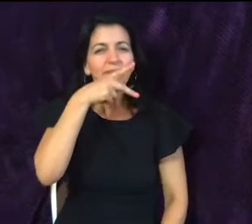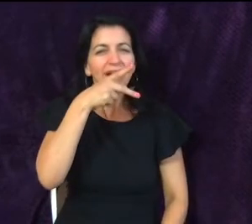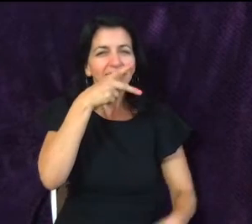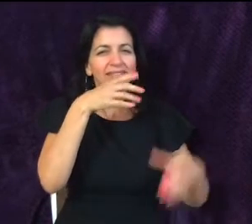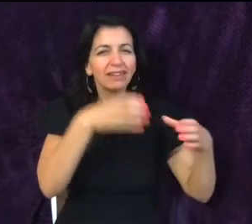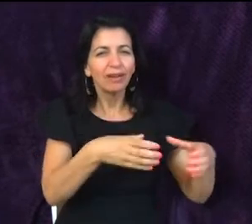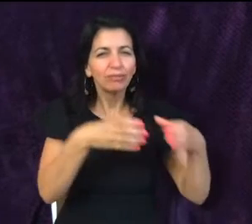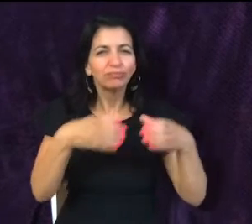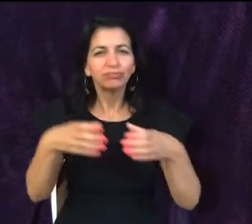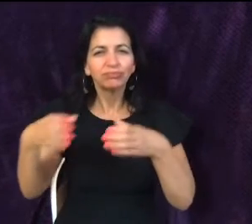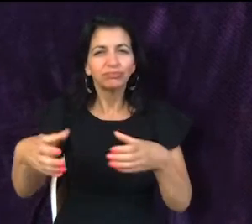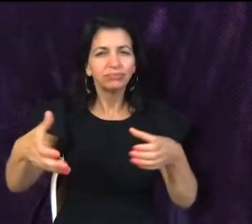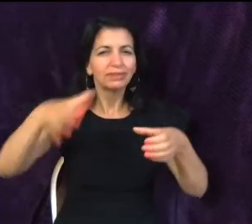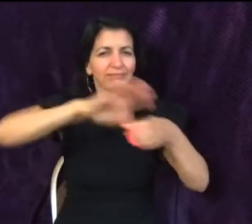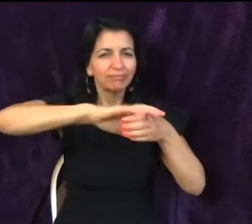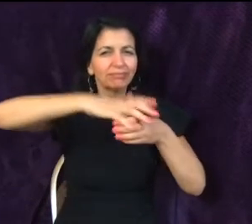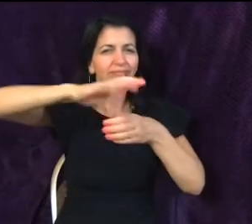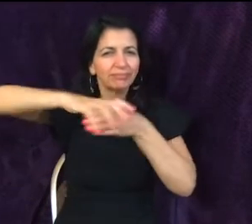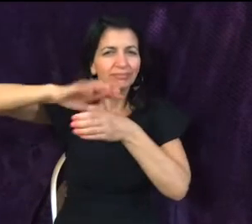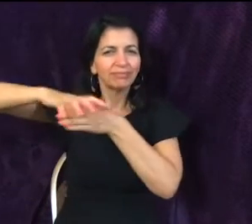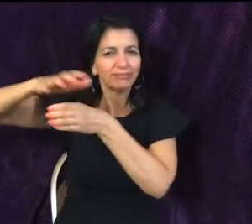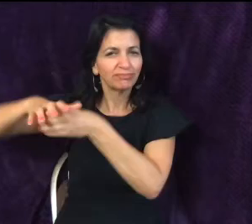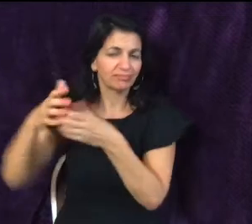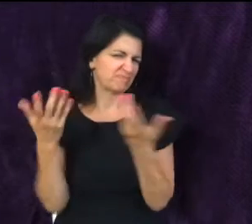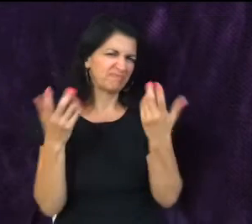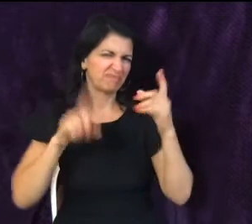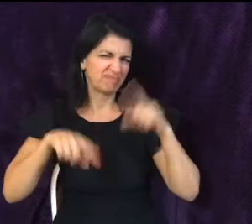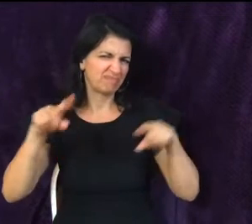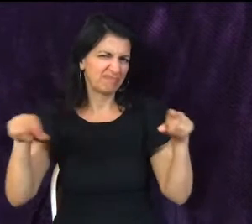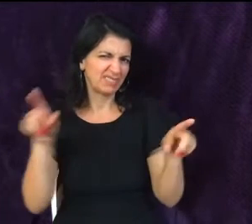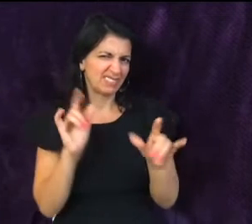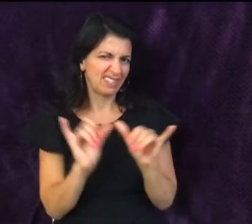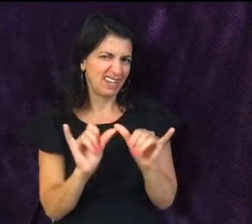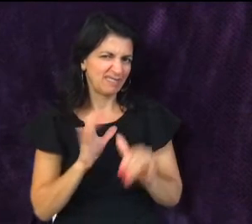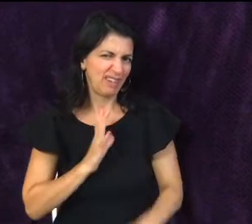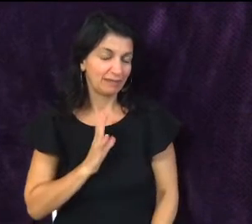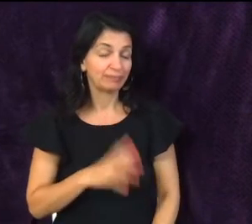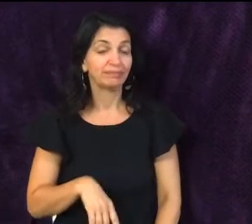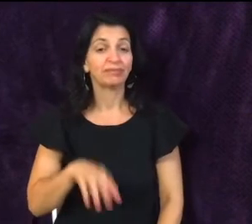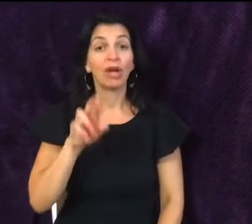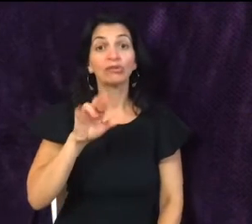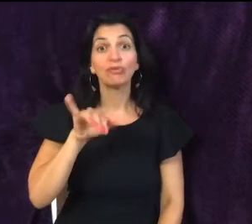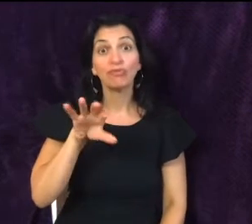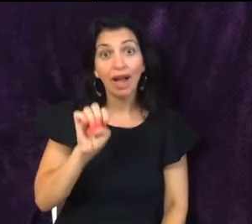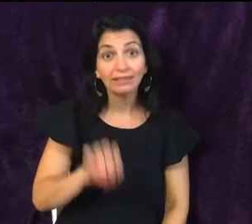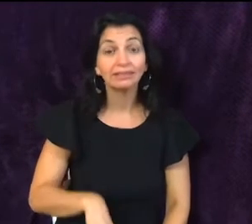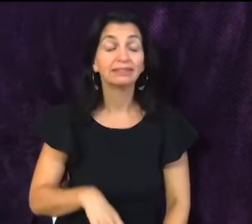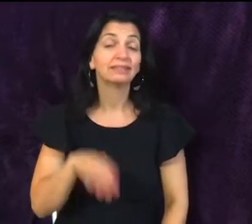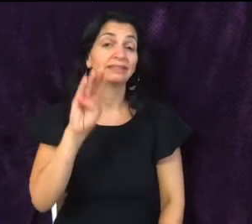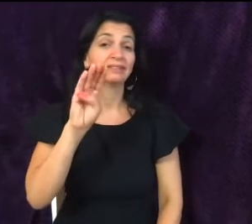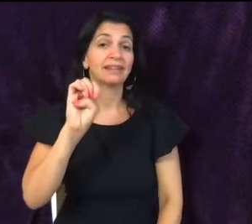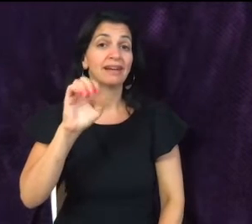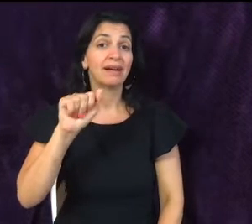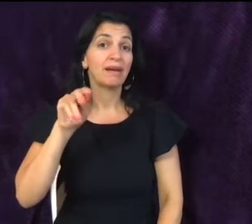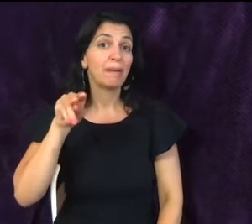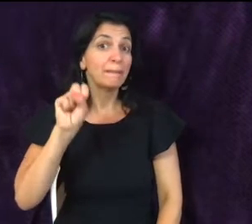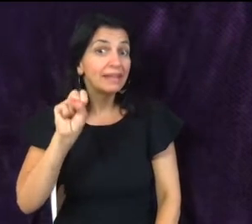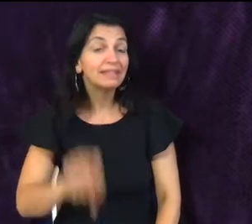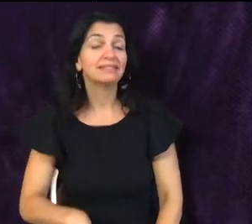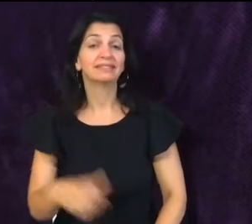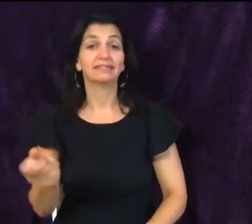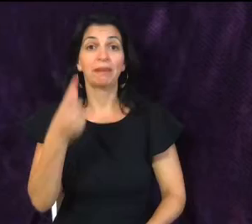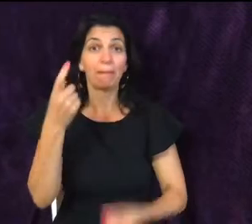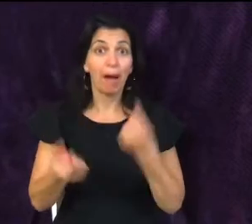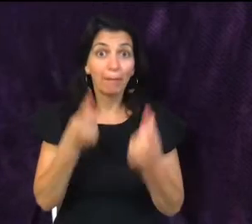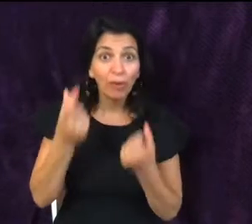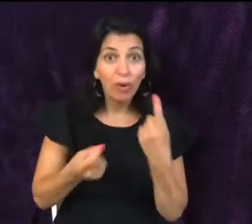any size you have at home. Some rice, or some beans, or popcorn, anything that makes a shaking